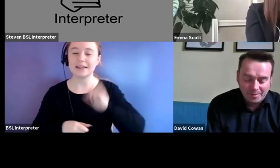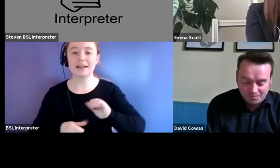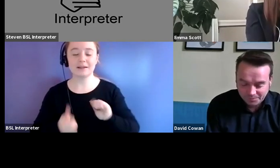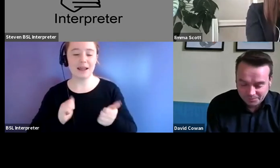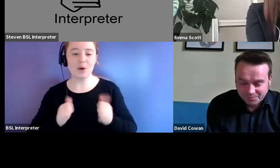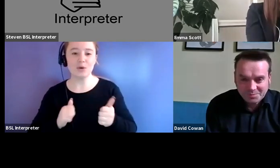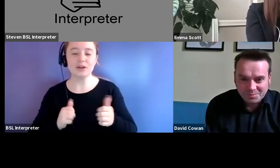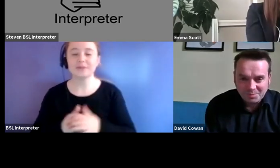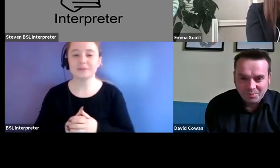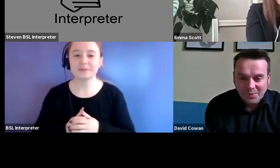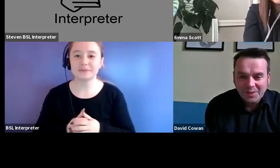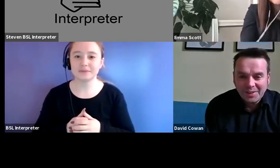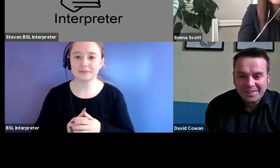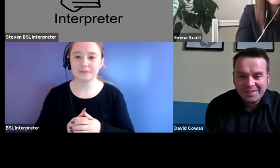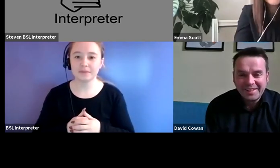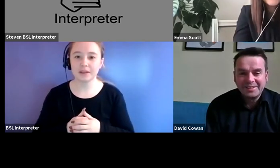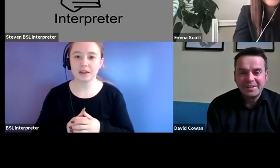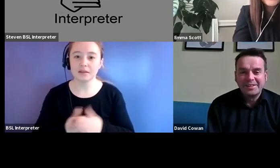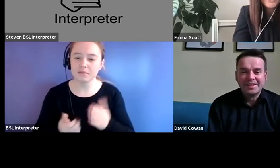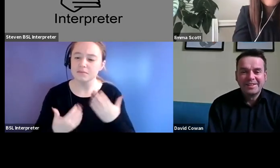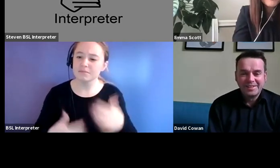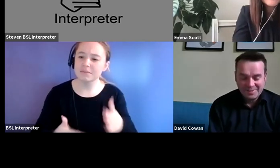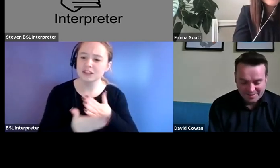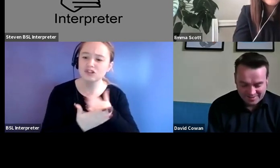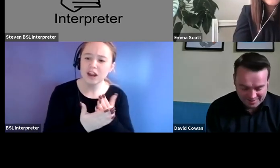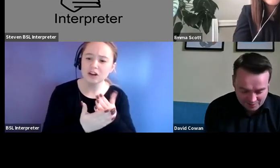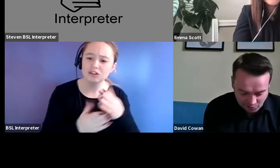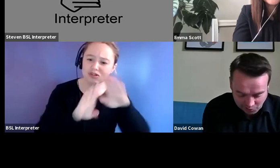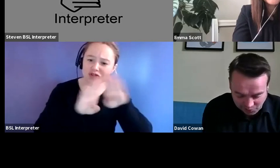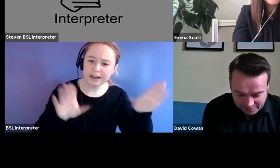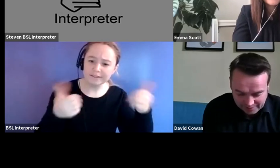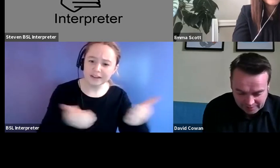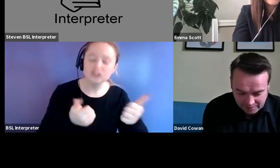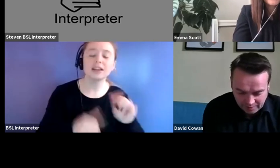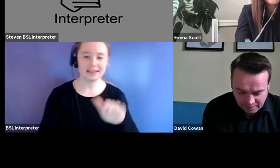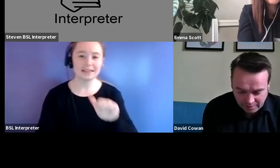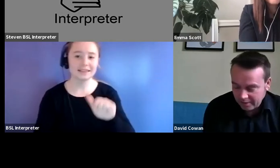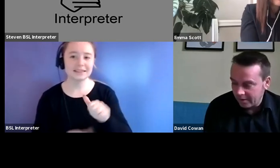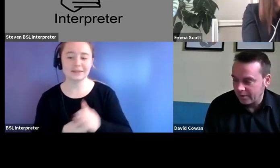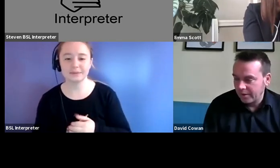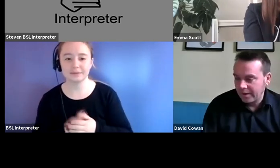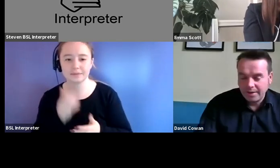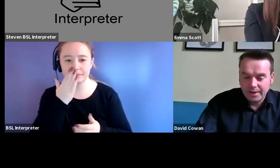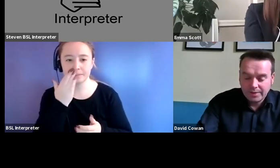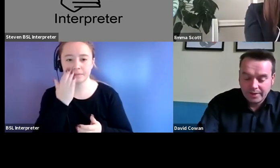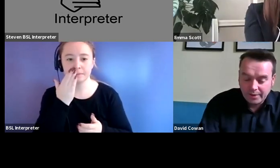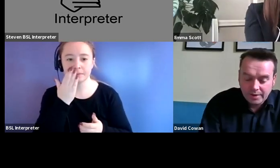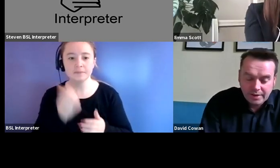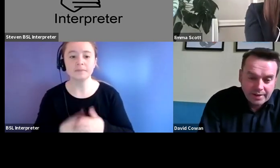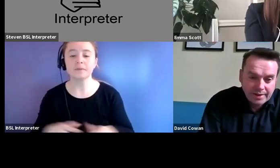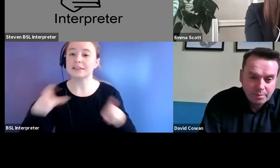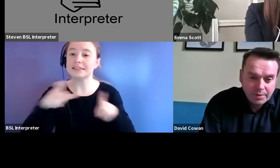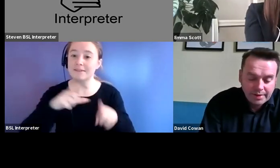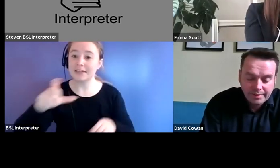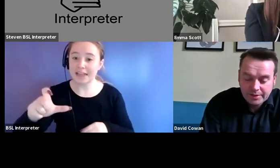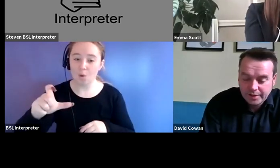Is that unshared? Have I done it? You have. Thanks, Irene. That's great. Thank you. So yeah, I'm David Cowan.